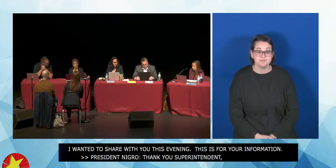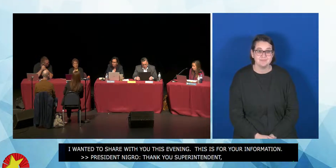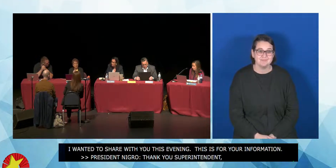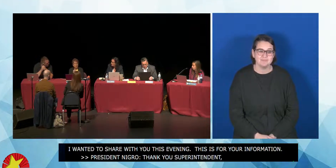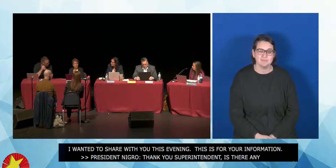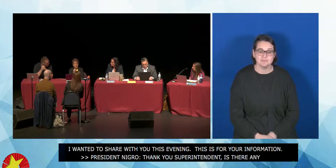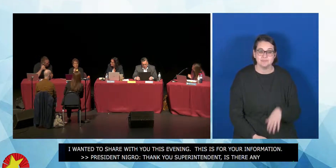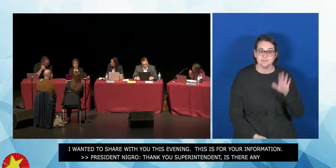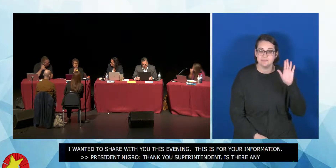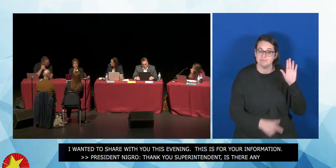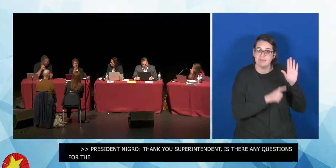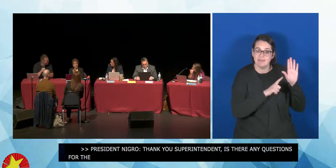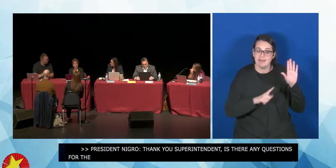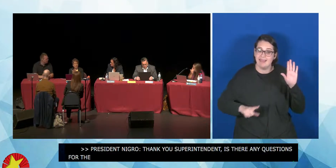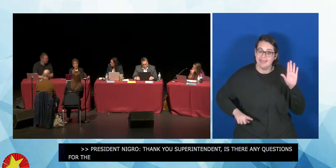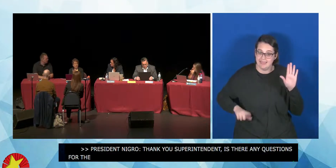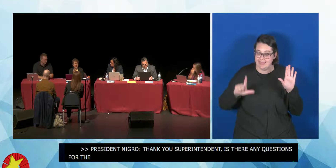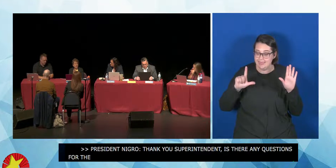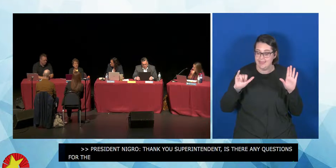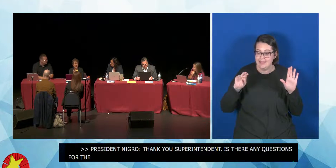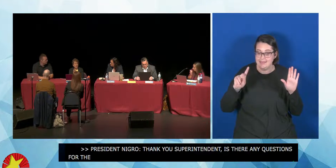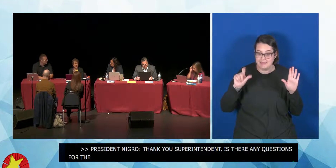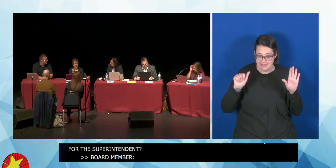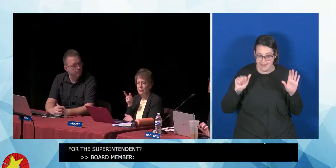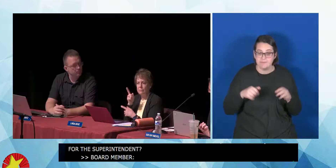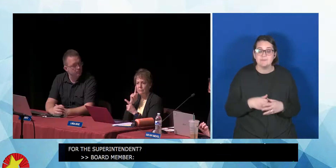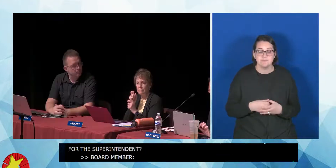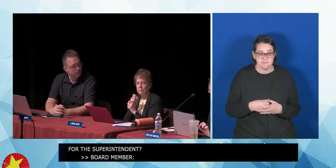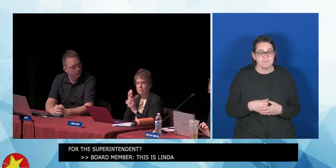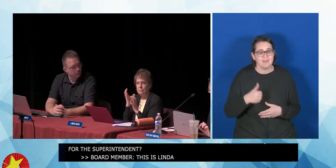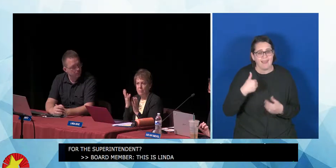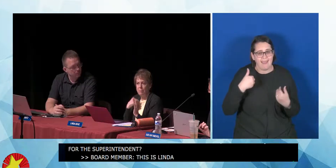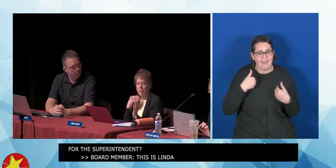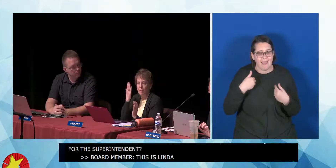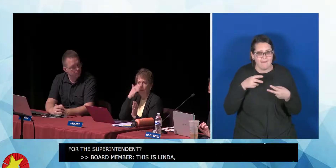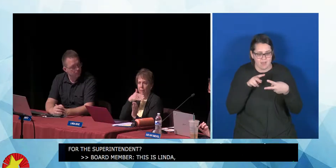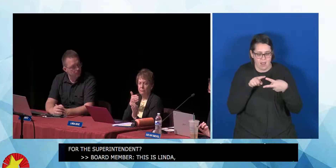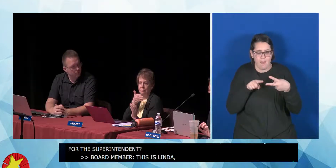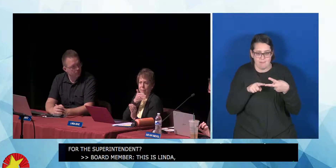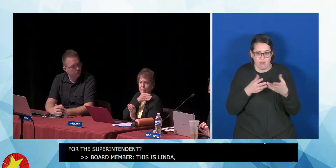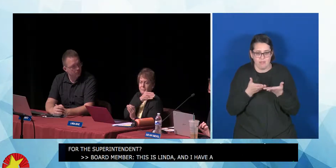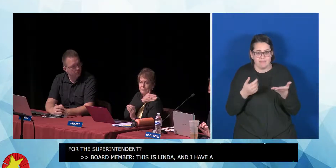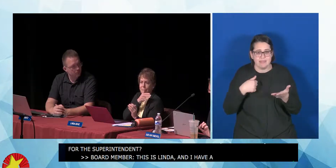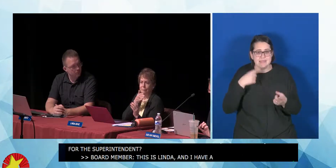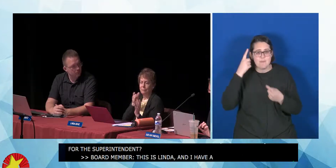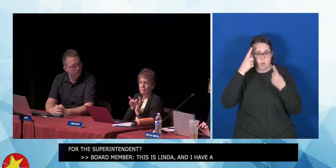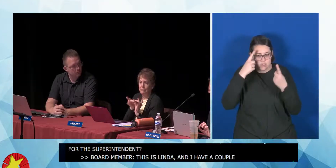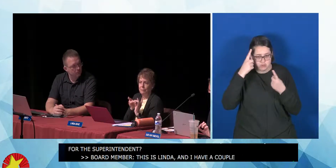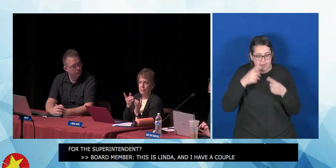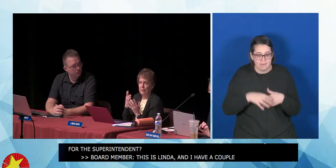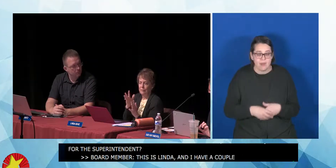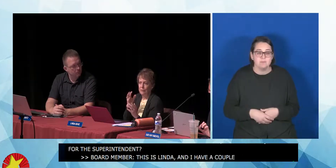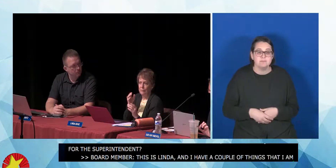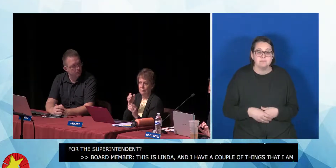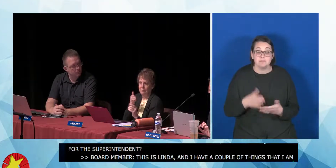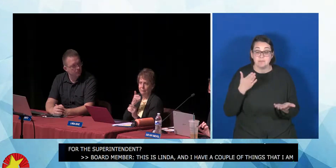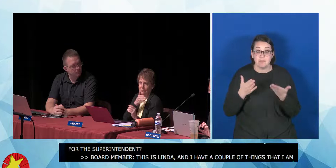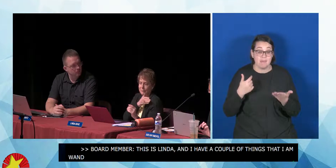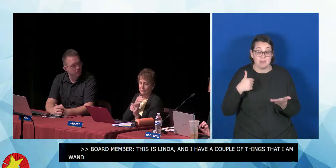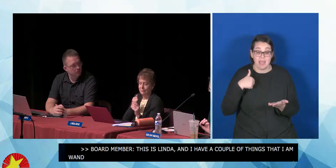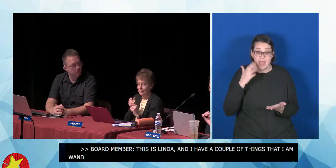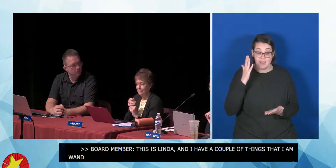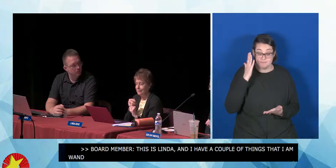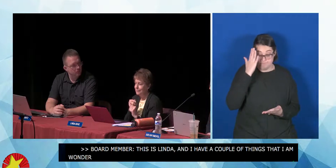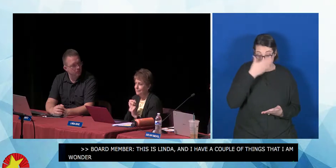This is Linda. I just have a couple of things that I'm wondering about, and I may have overlooked this